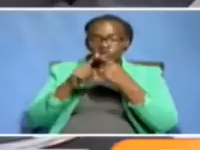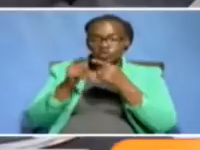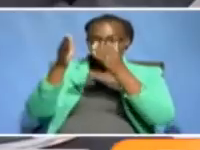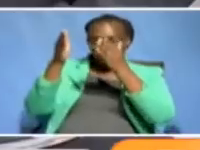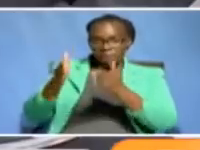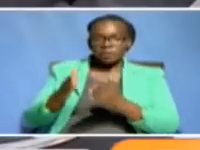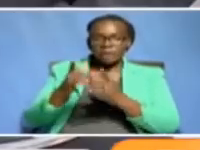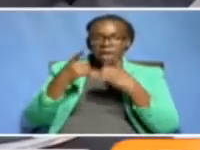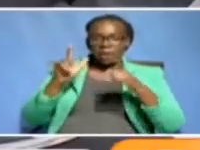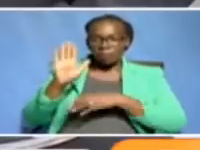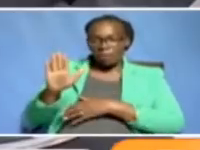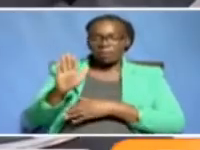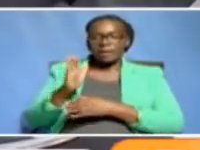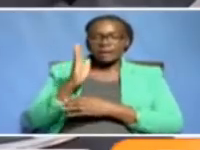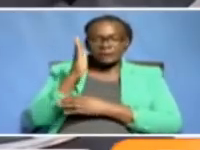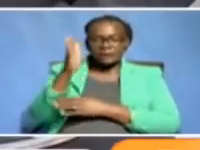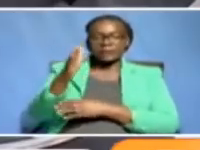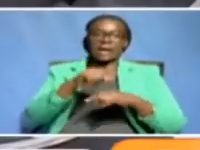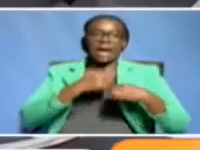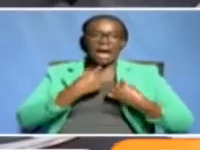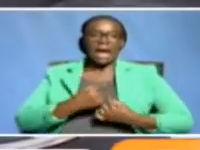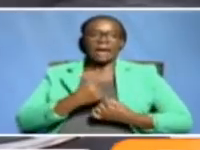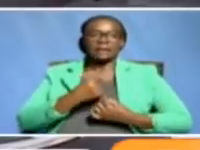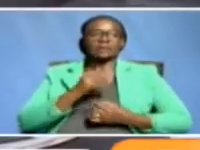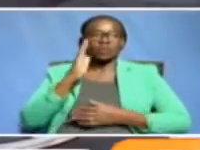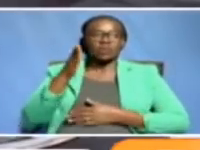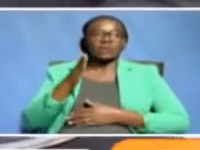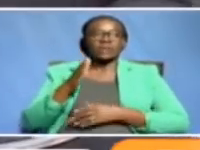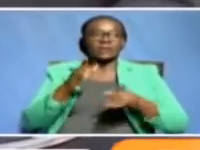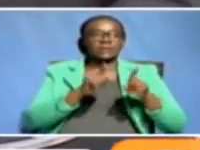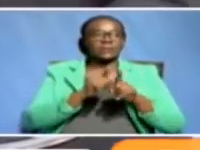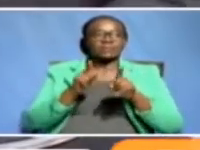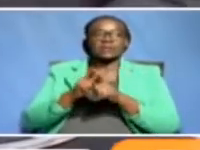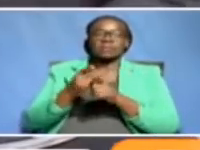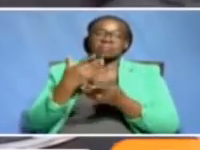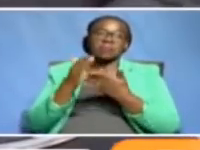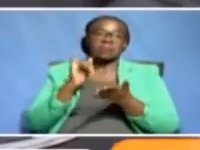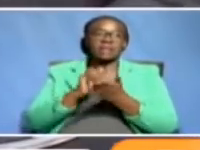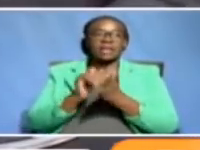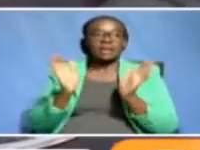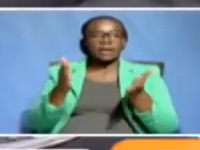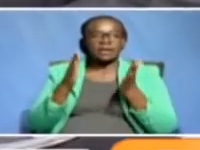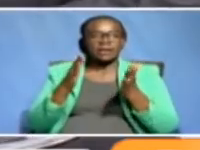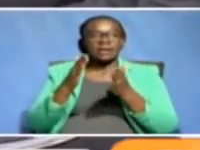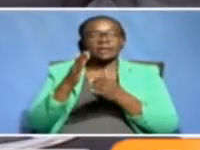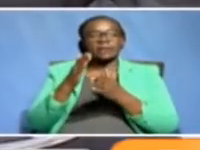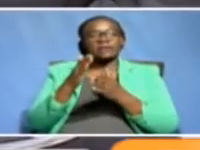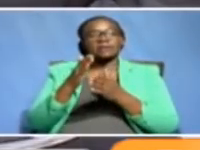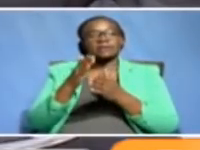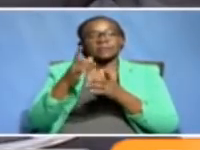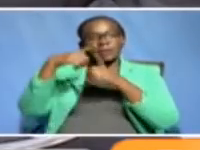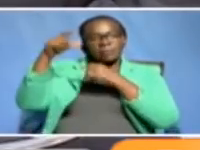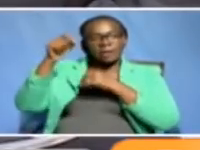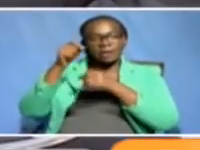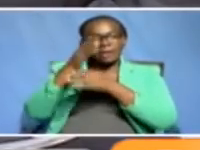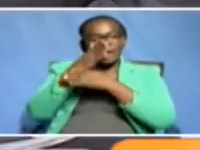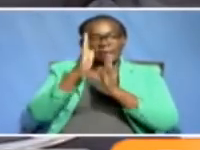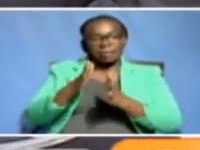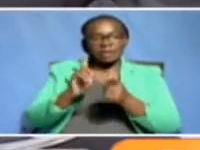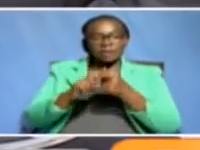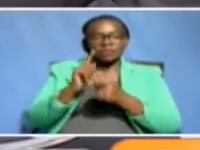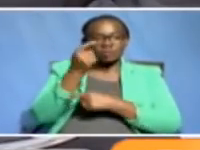goes straight to the heart. Well, the saying might as well have inspired Japan ambassador to Kenya,